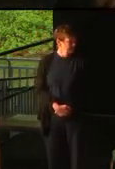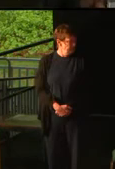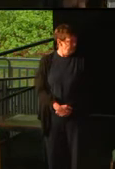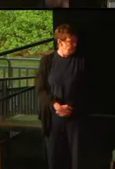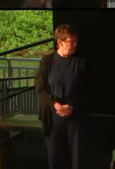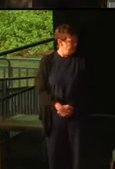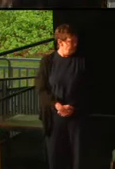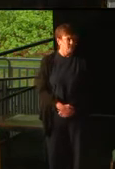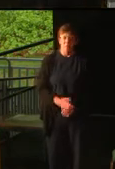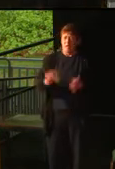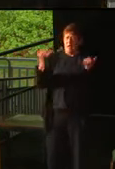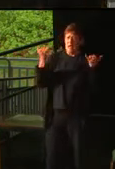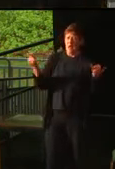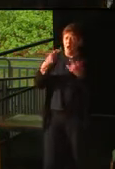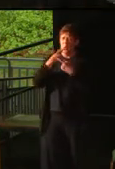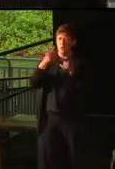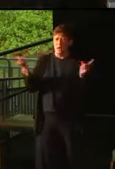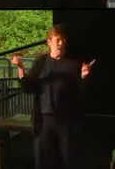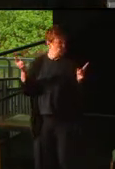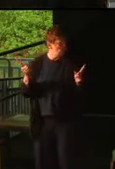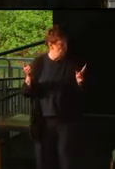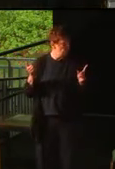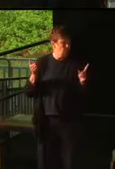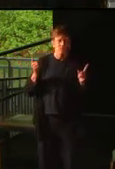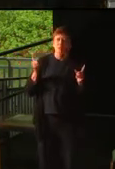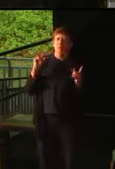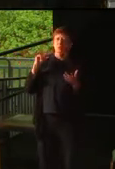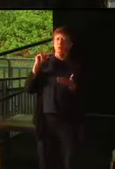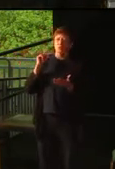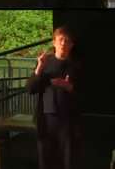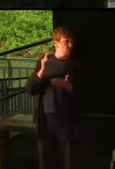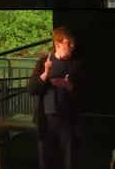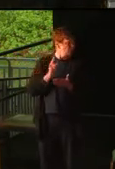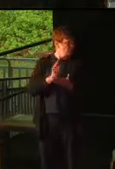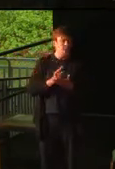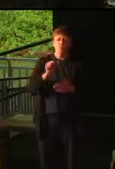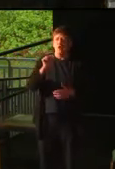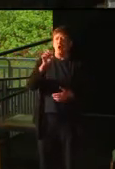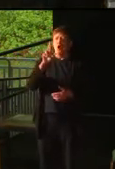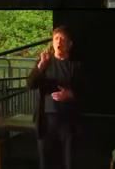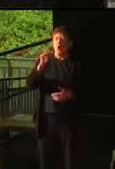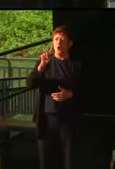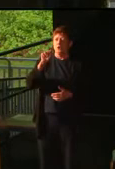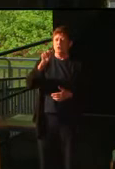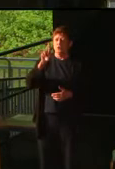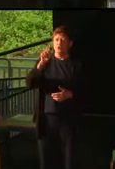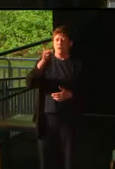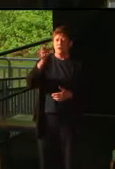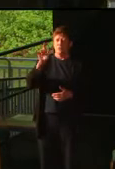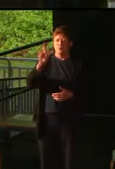Now I will announce the candidates for graduation for the Art Transfer Program.